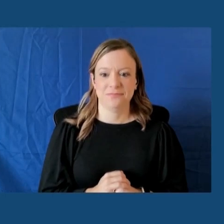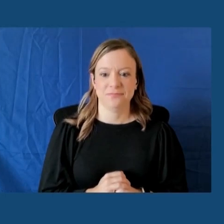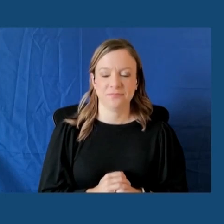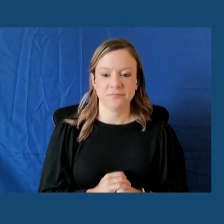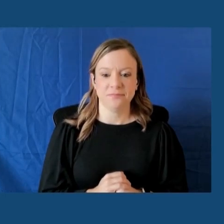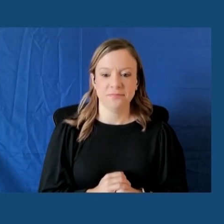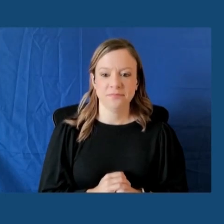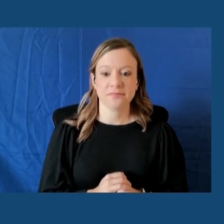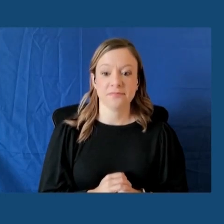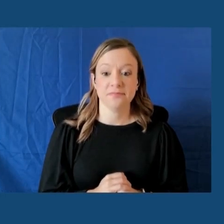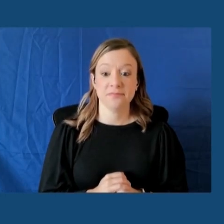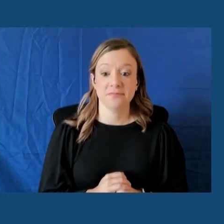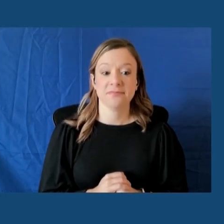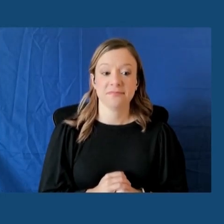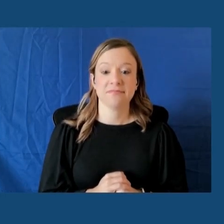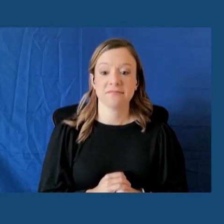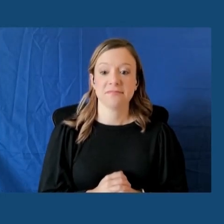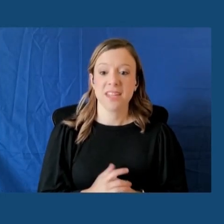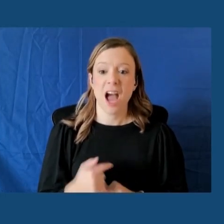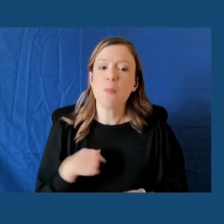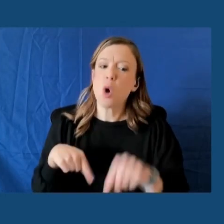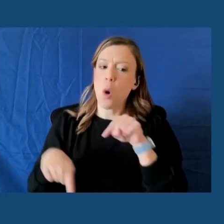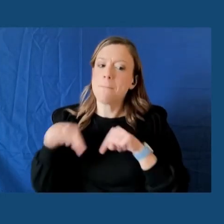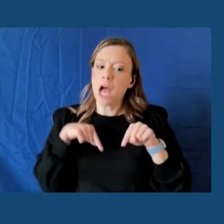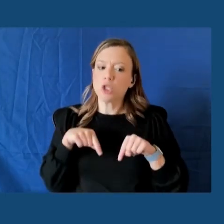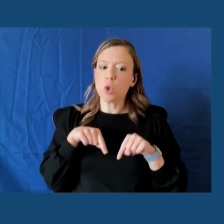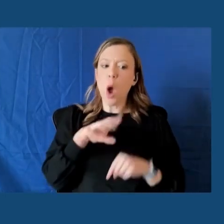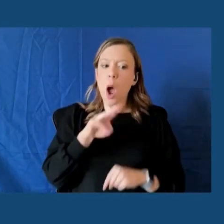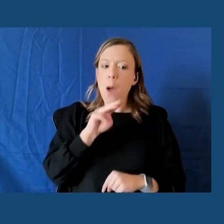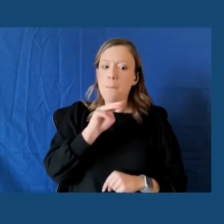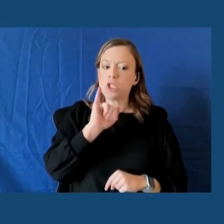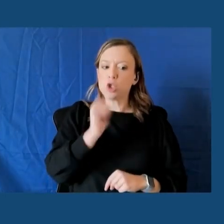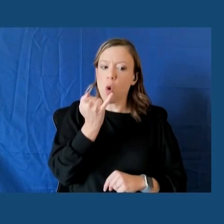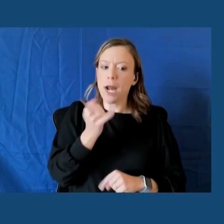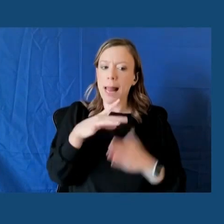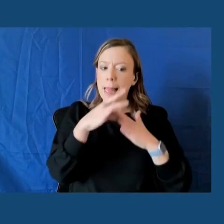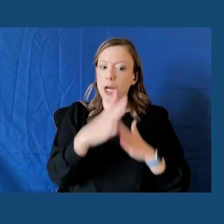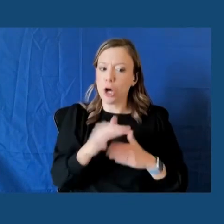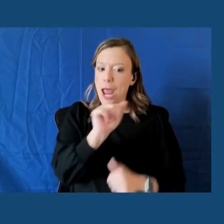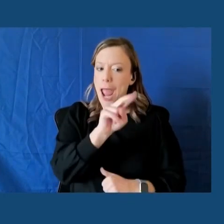all right, I'm going back to the Majority Leader. Majority Leader Andrea Stewart Cousins.